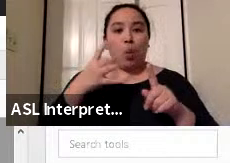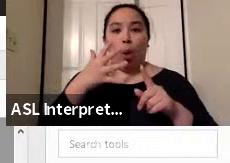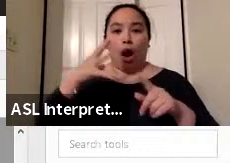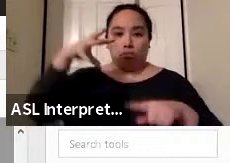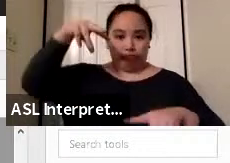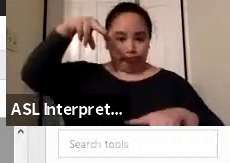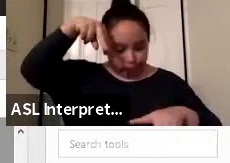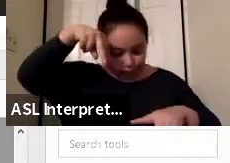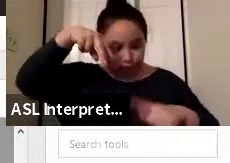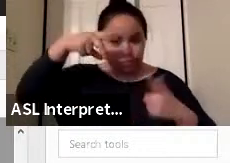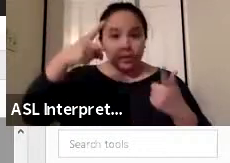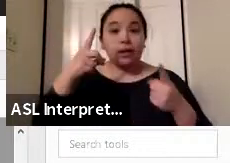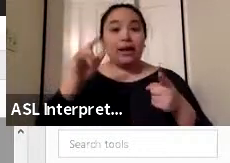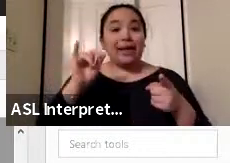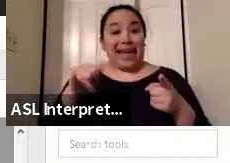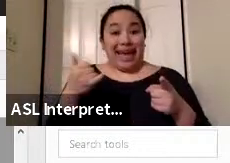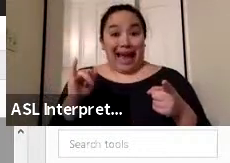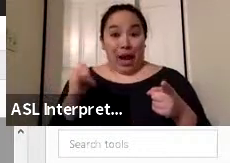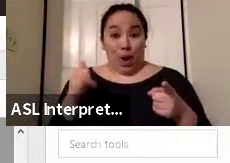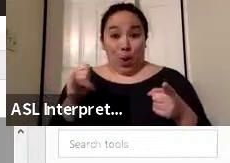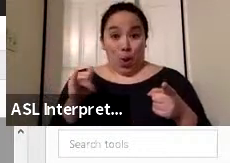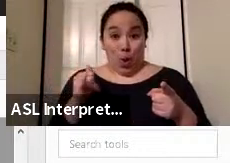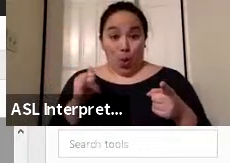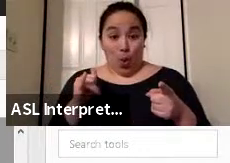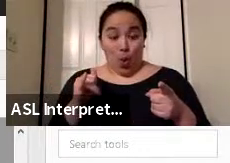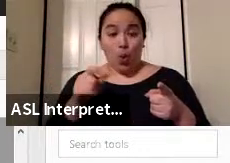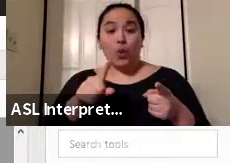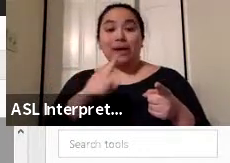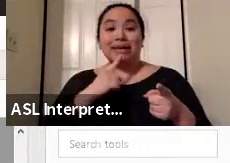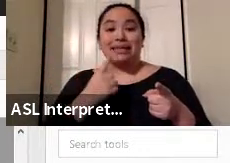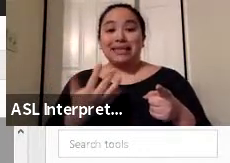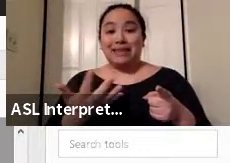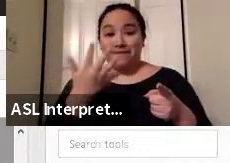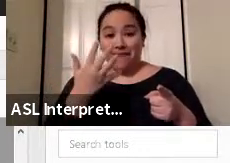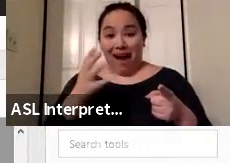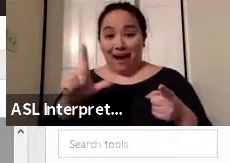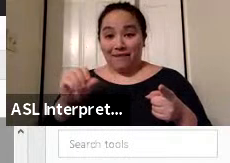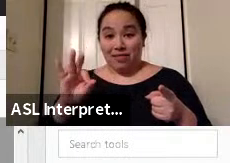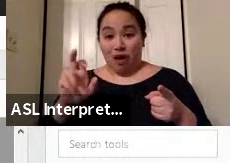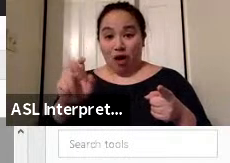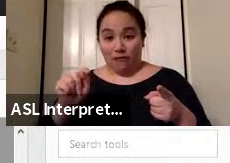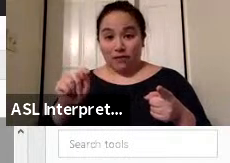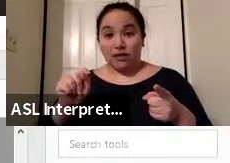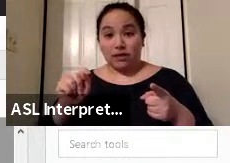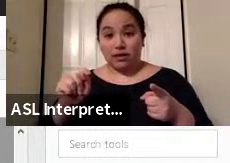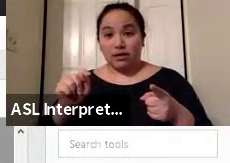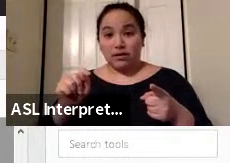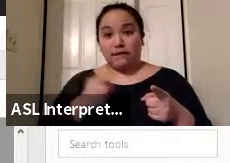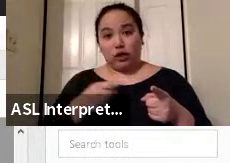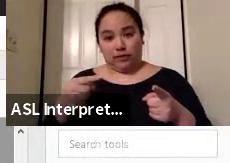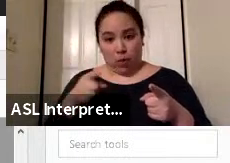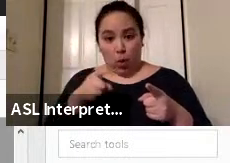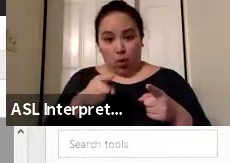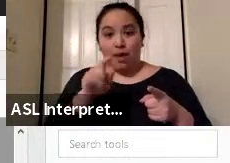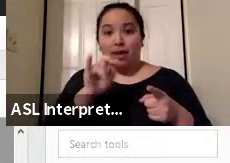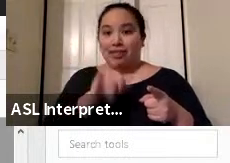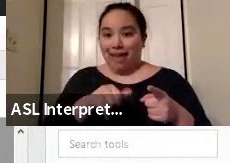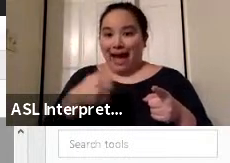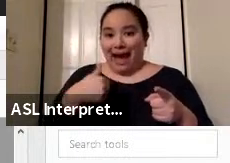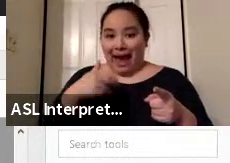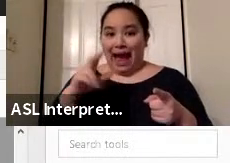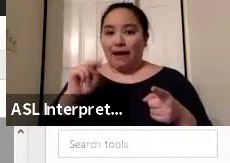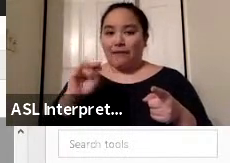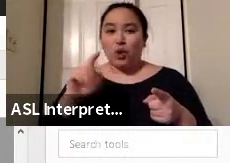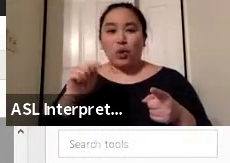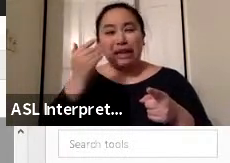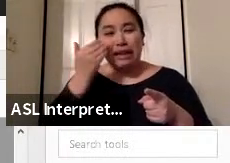bottom right-hand corner here, those are the 5 lofts that we have at the ground floor level. And those are units that have, if you're familiar